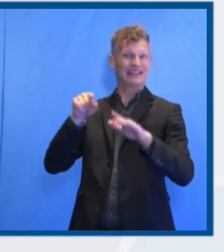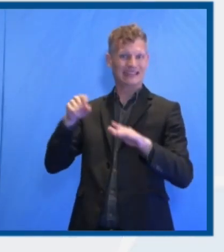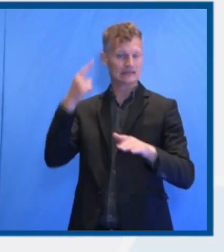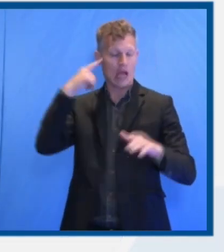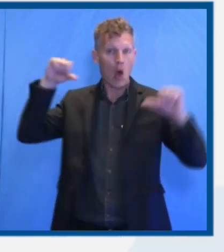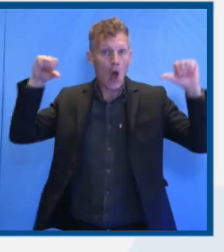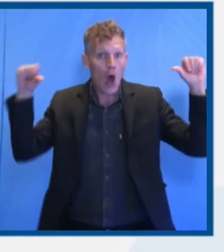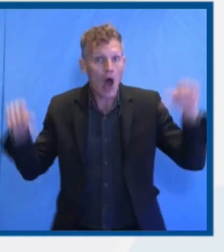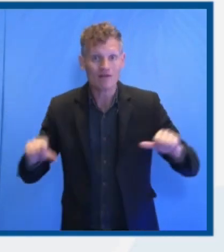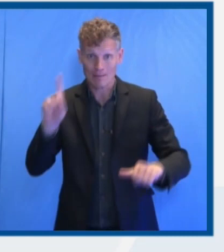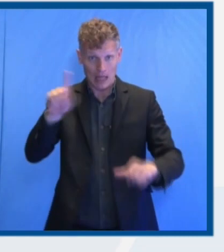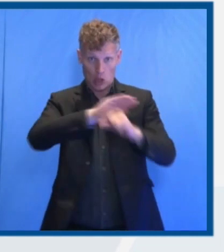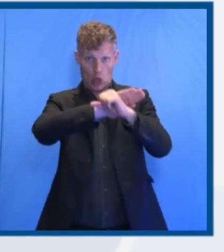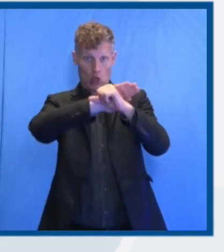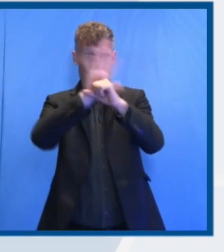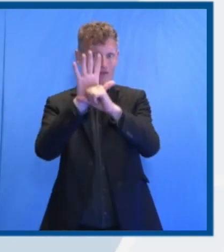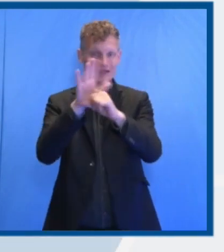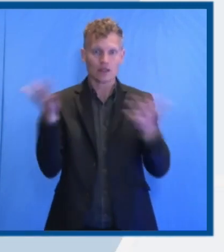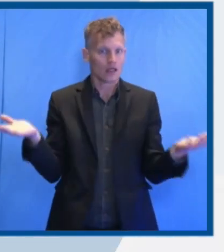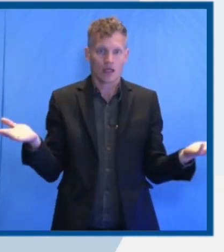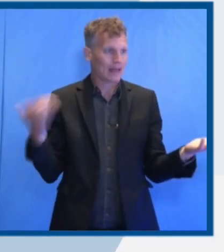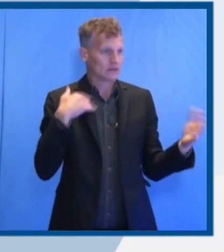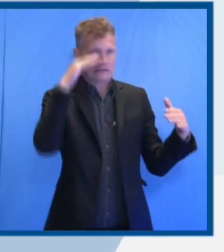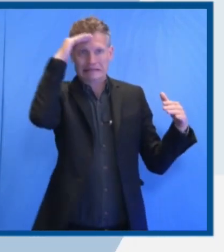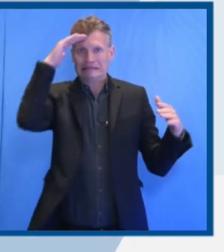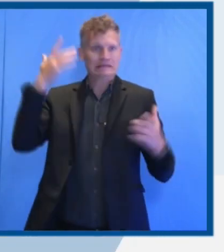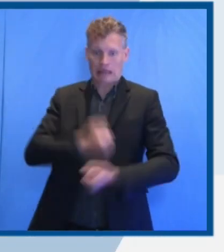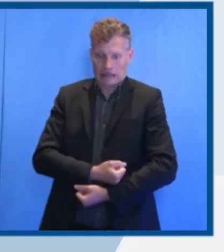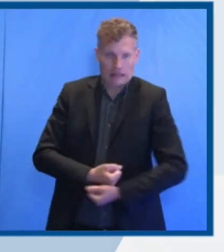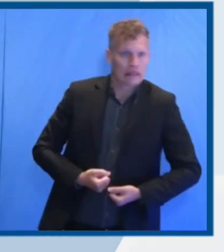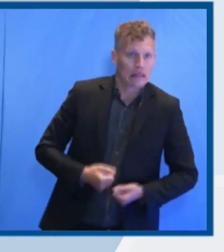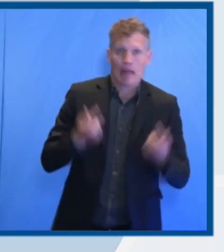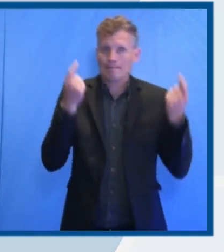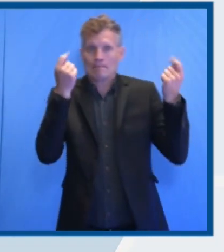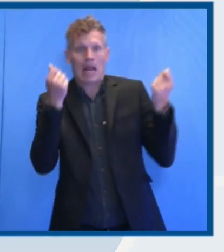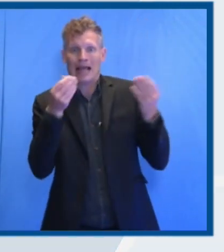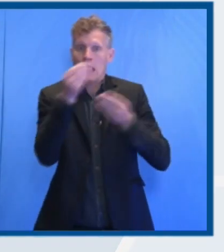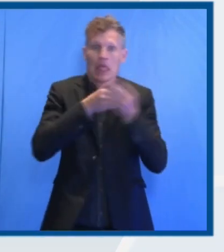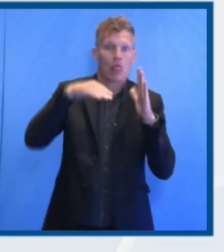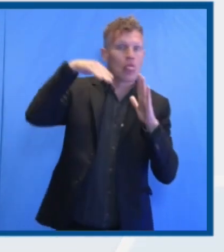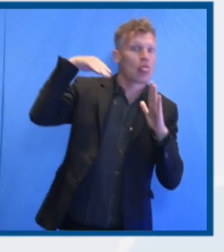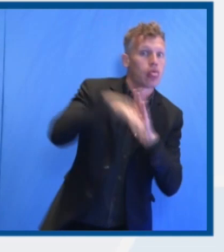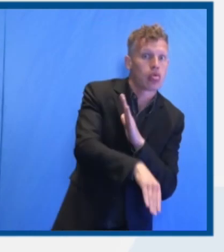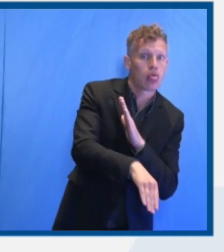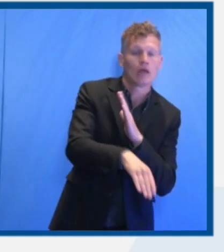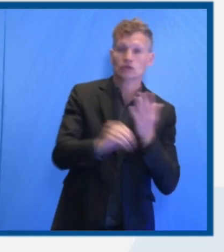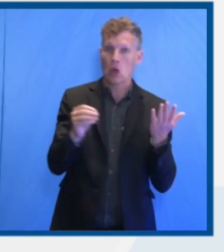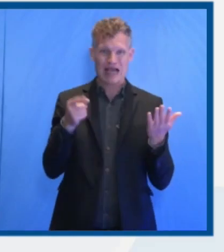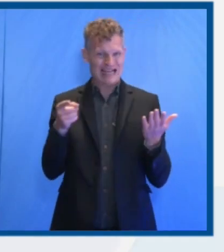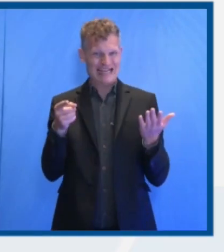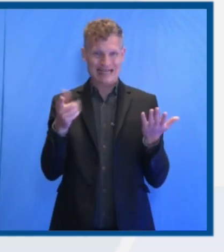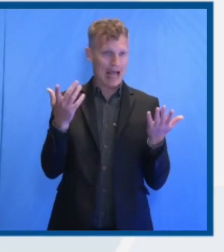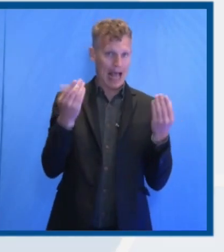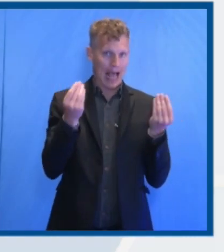need to think of alternatives. So is there a kind of a flexible medium where we can